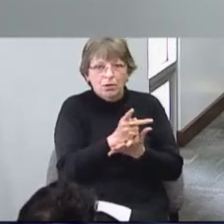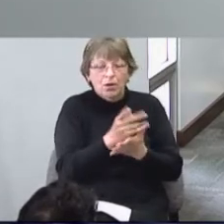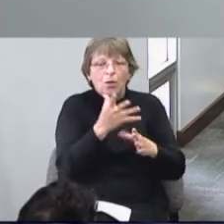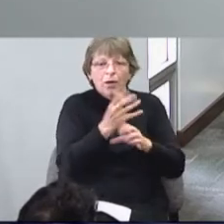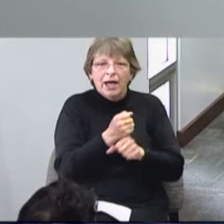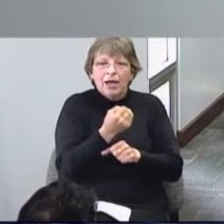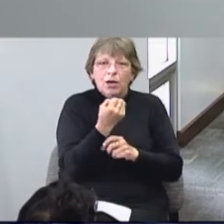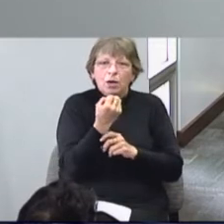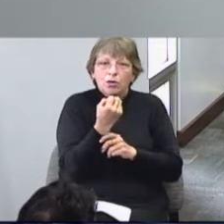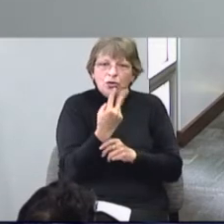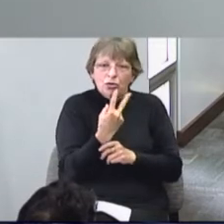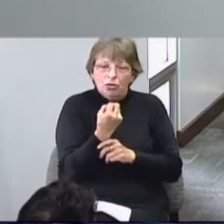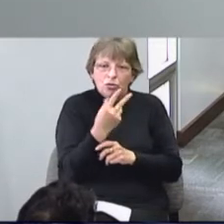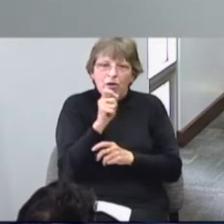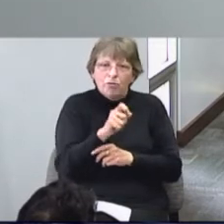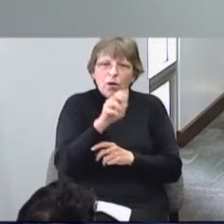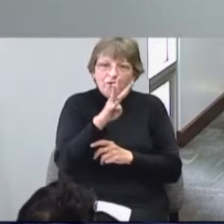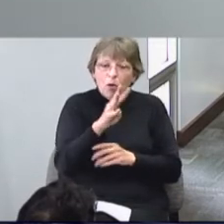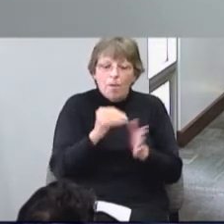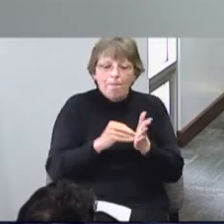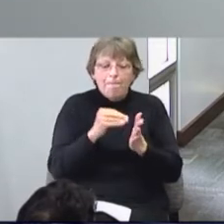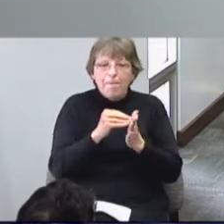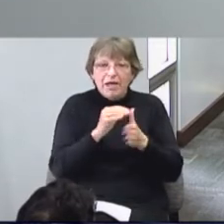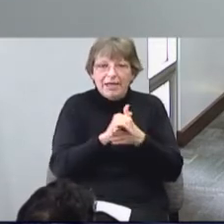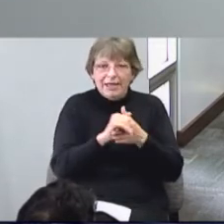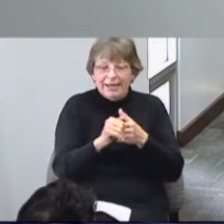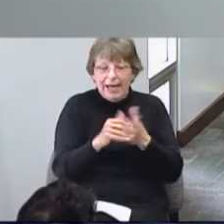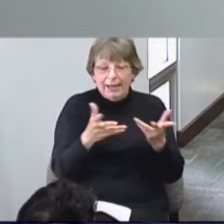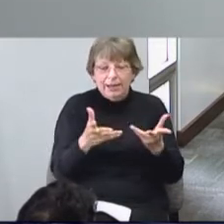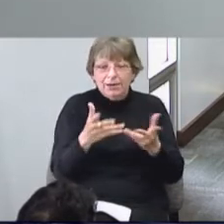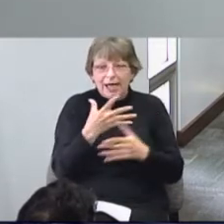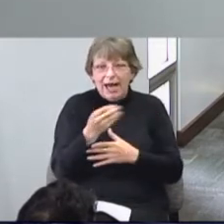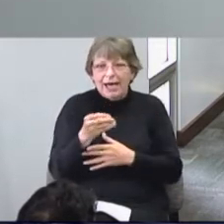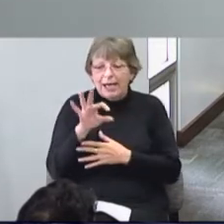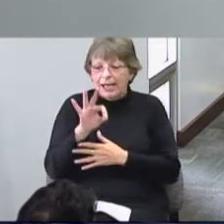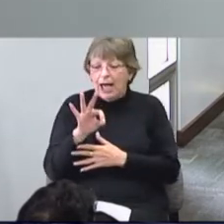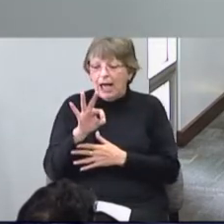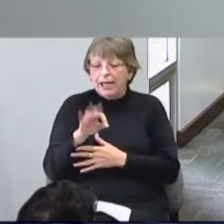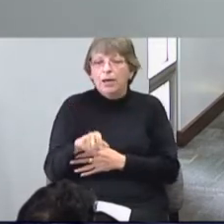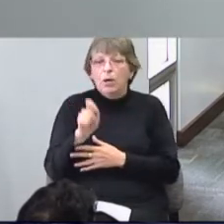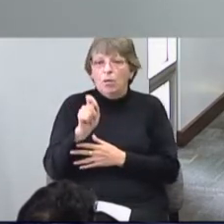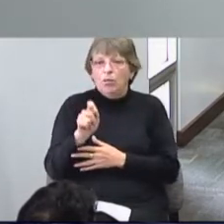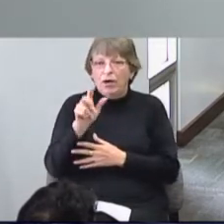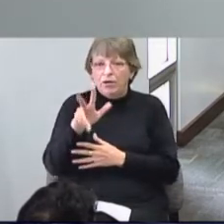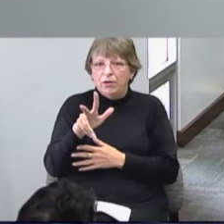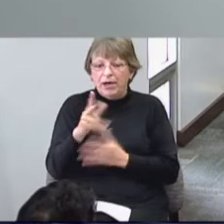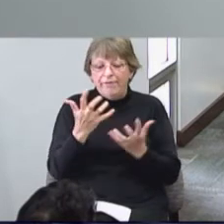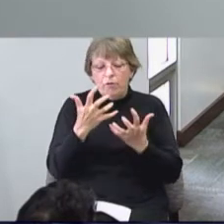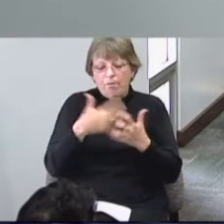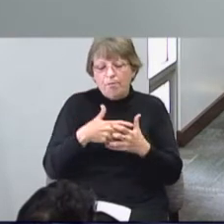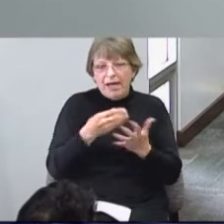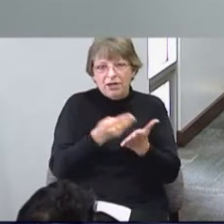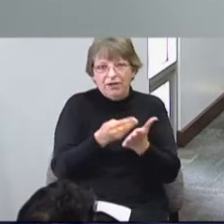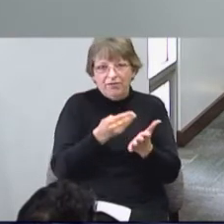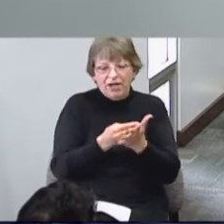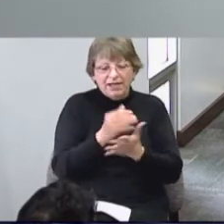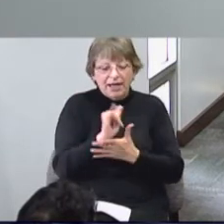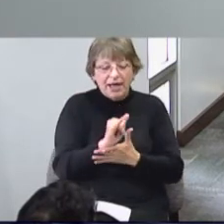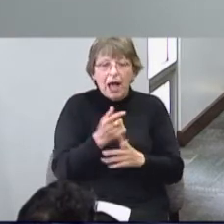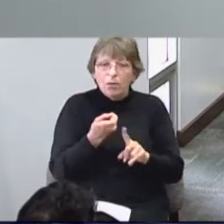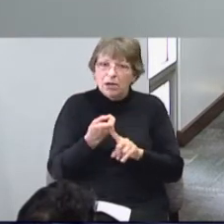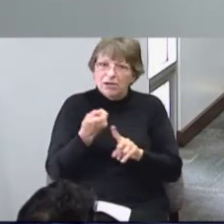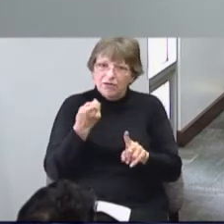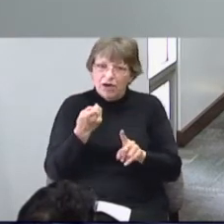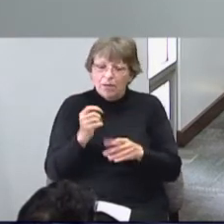million from the federal government and $9.3 million from matching funds. And that was made up